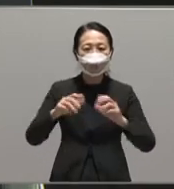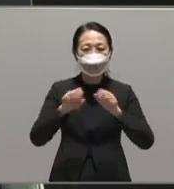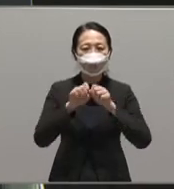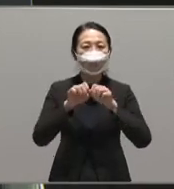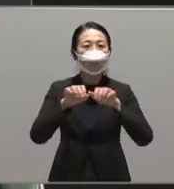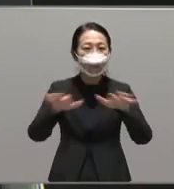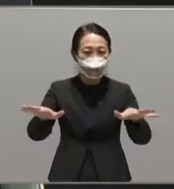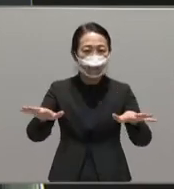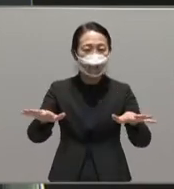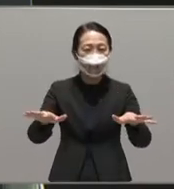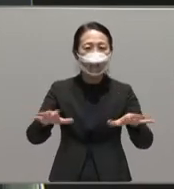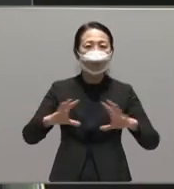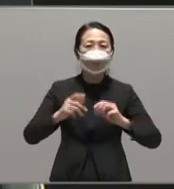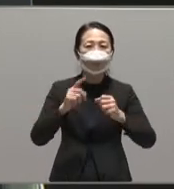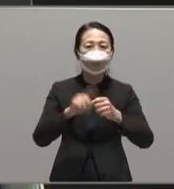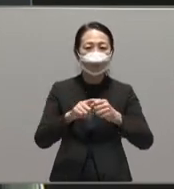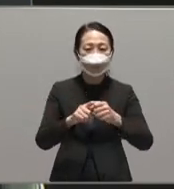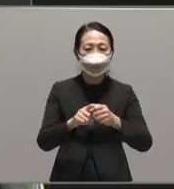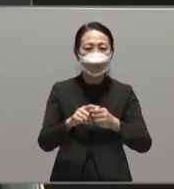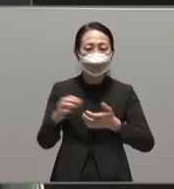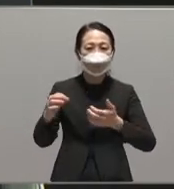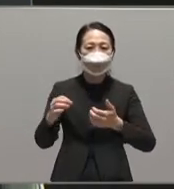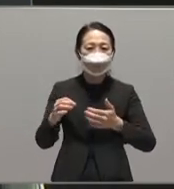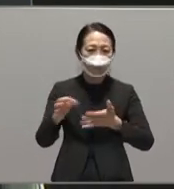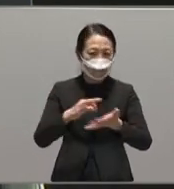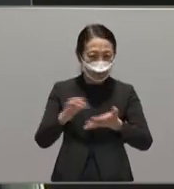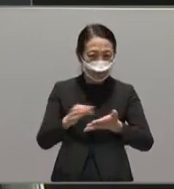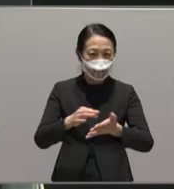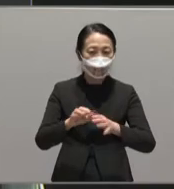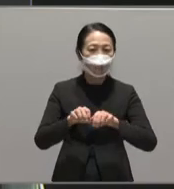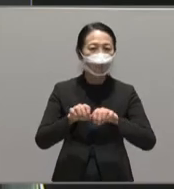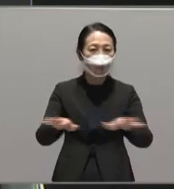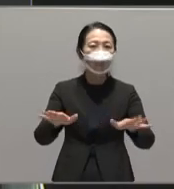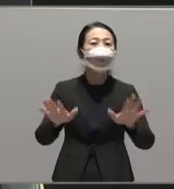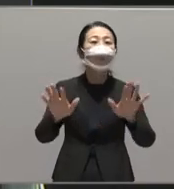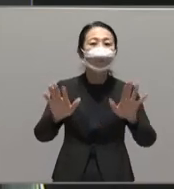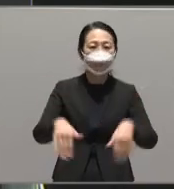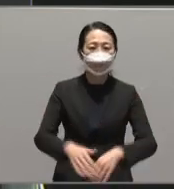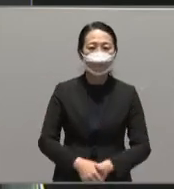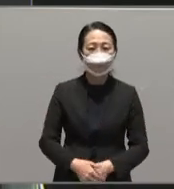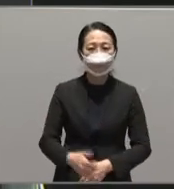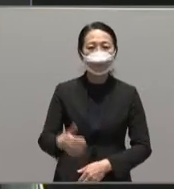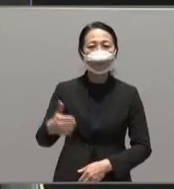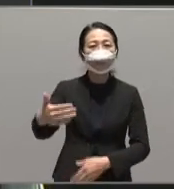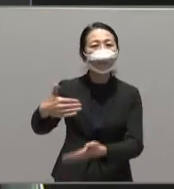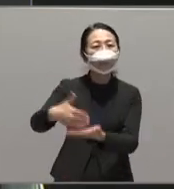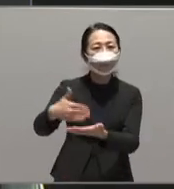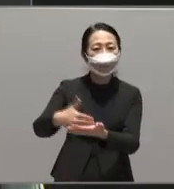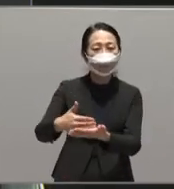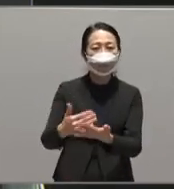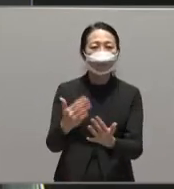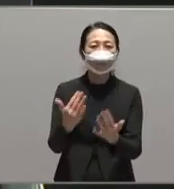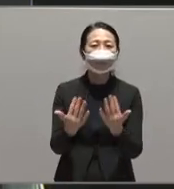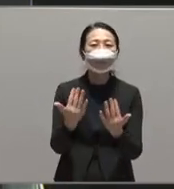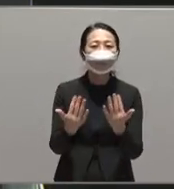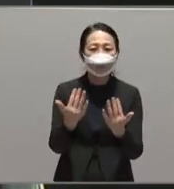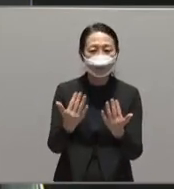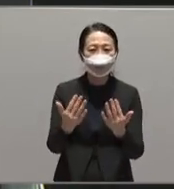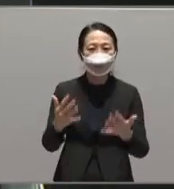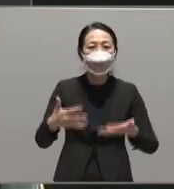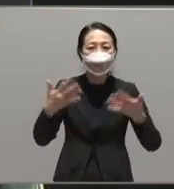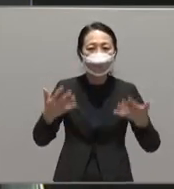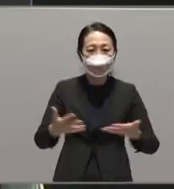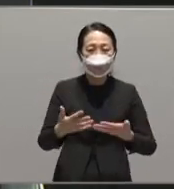2018, Shinrin-yoku, Forest Bathing, was the book that he published globally, and it became a global